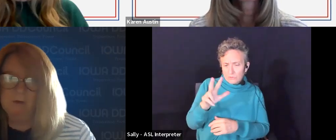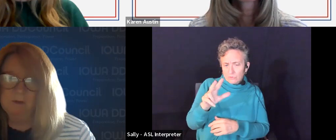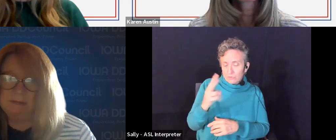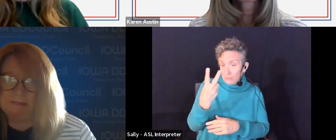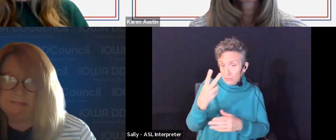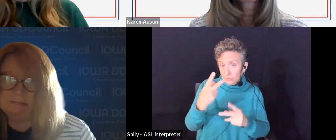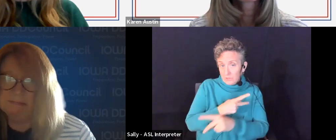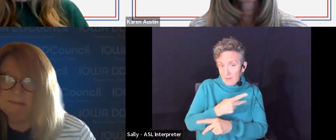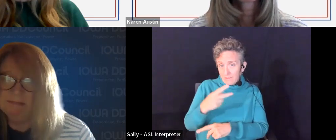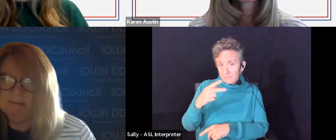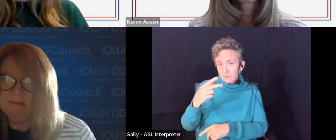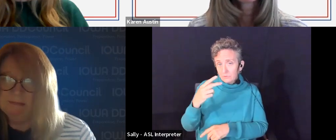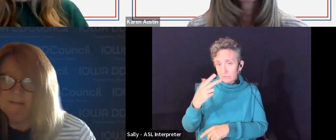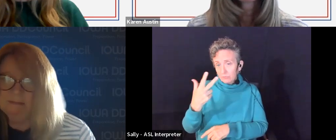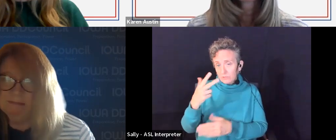$3,785?